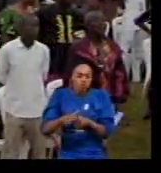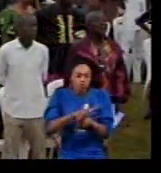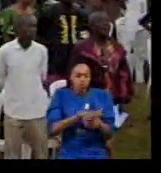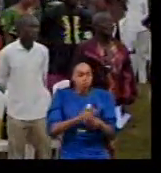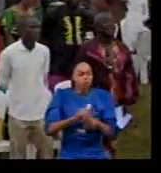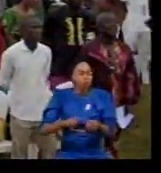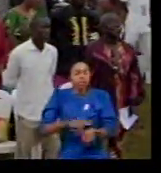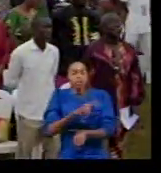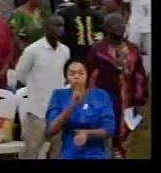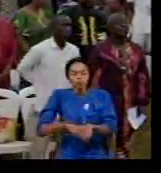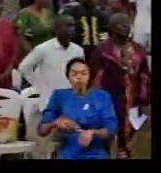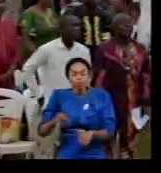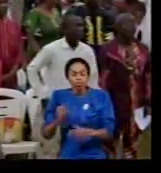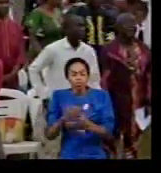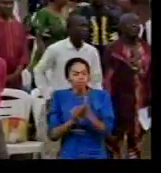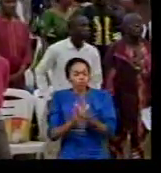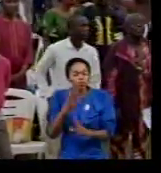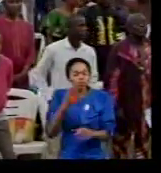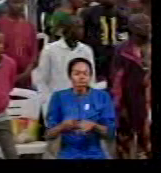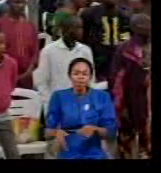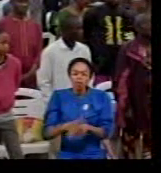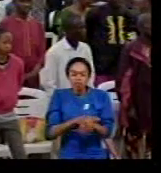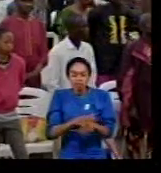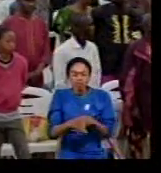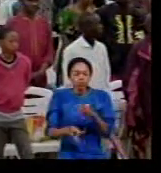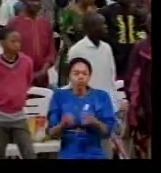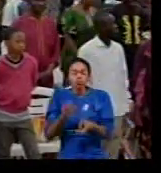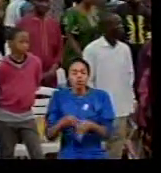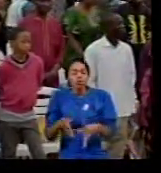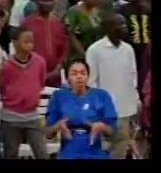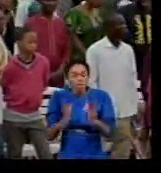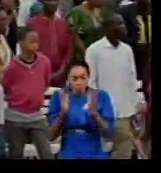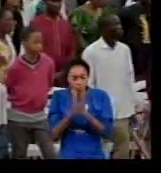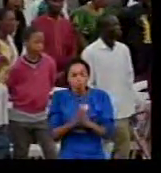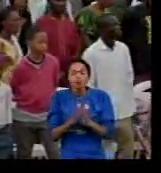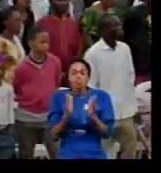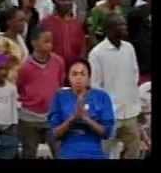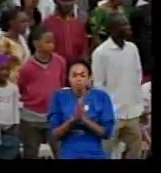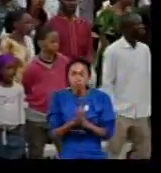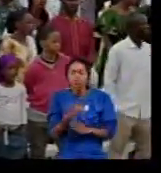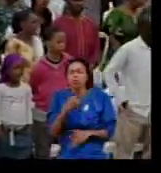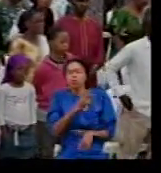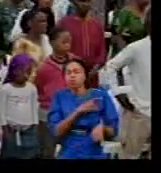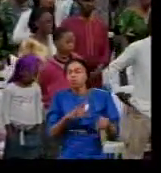some people, the tradition that people have, the ideas that people have in